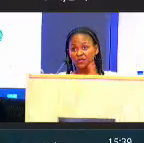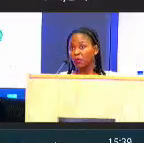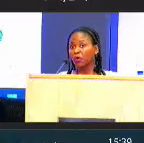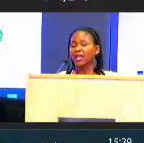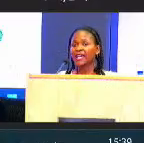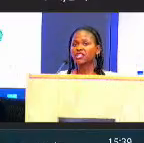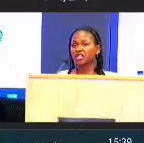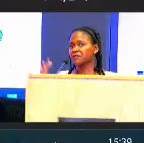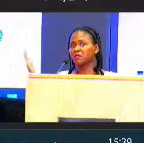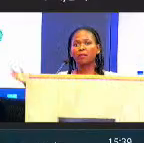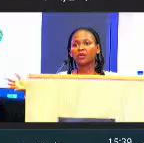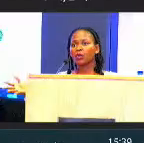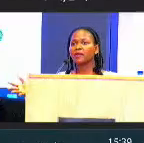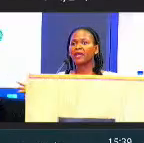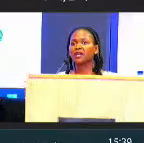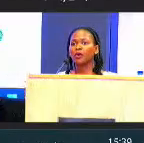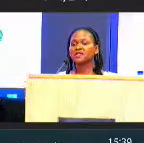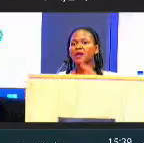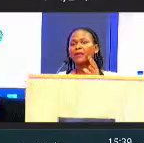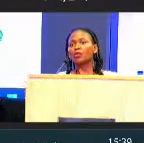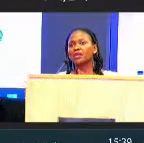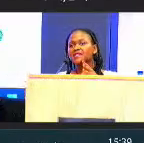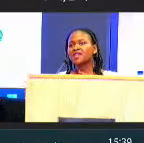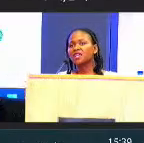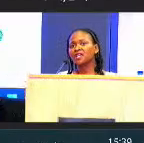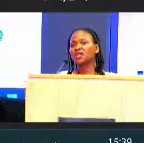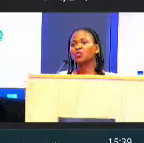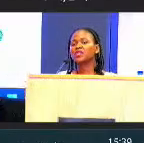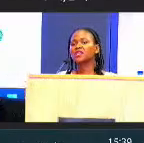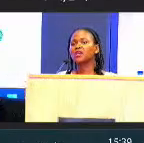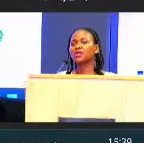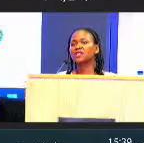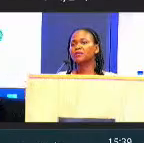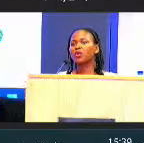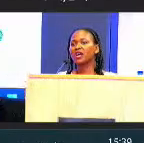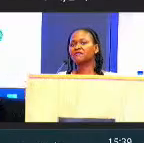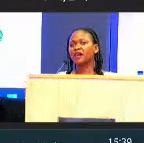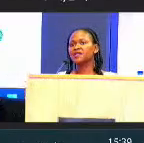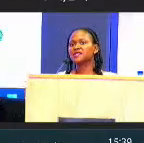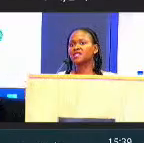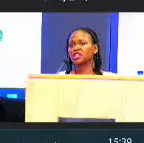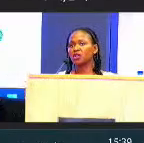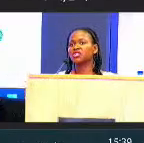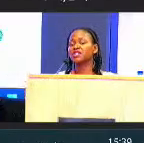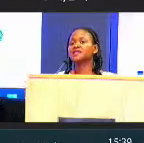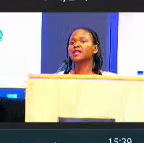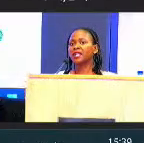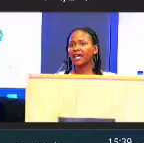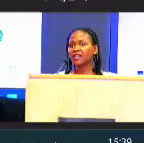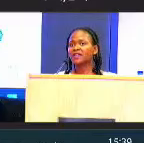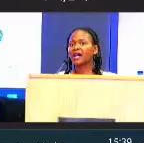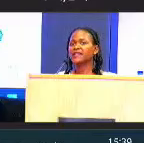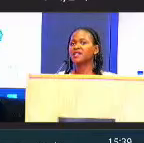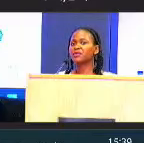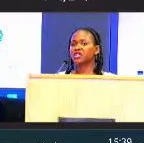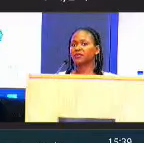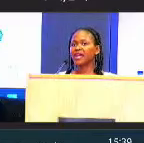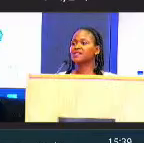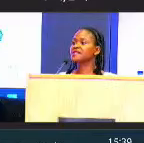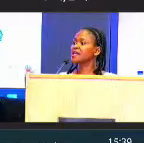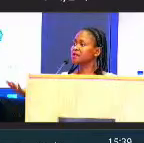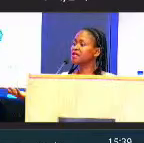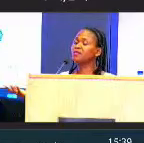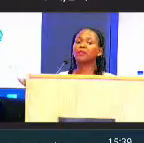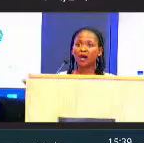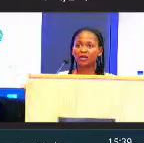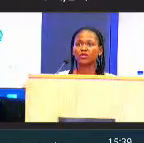be smaller, actually, from about 1 megawatt. But what is key with the more advanced technologies, like the high temperature reactors